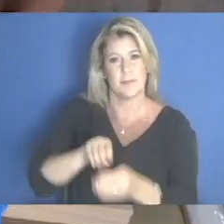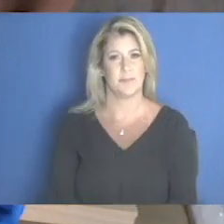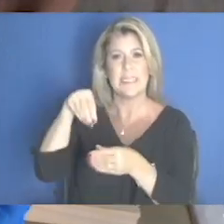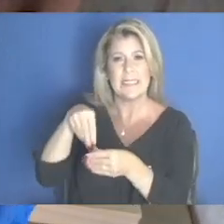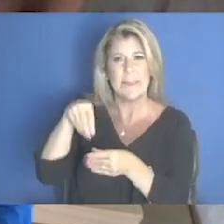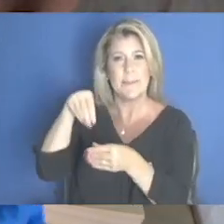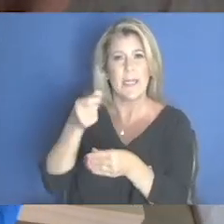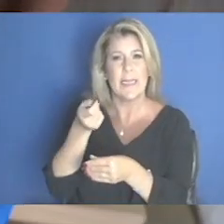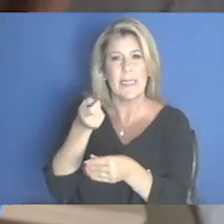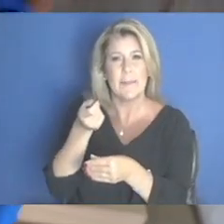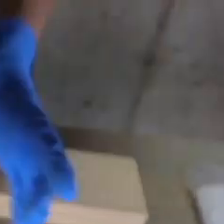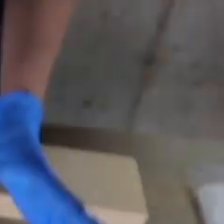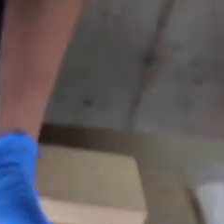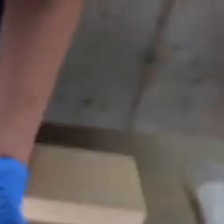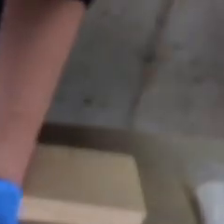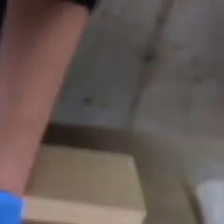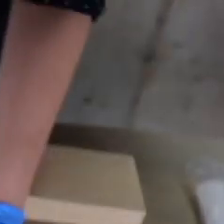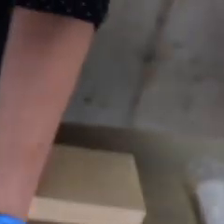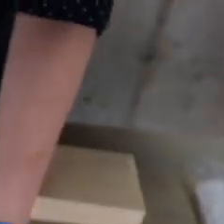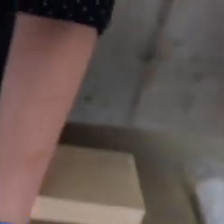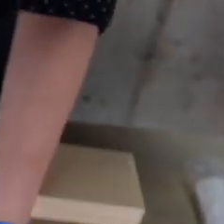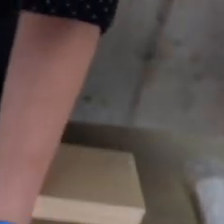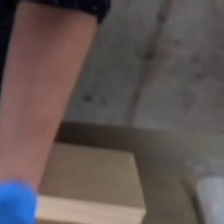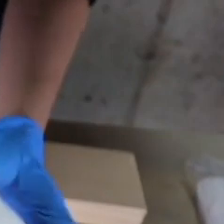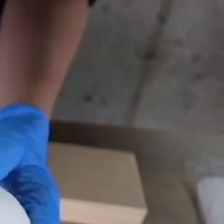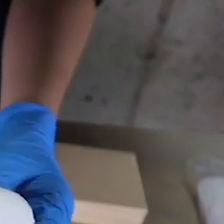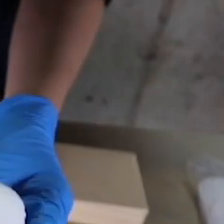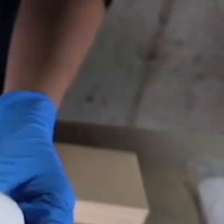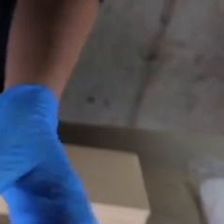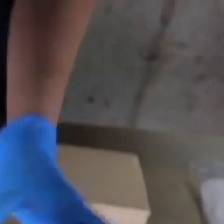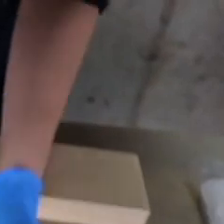do is bend my applicator pad like this.